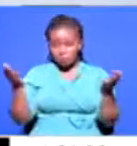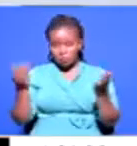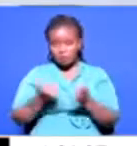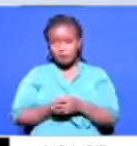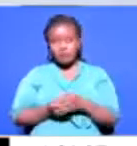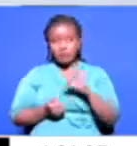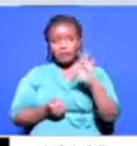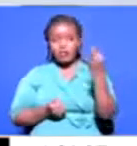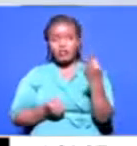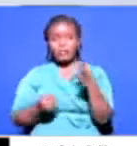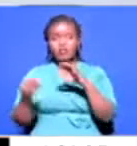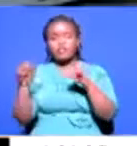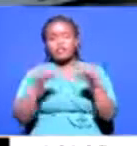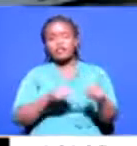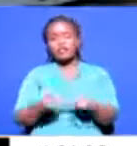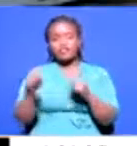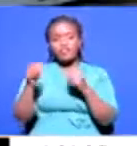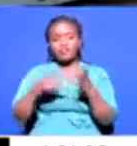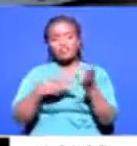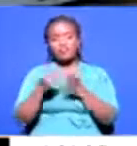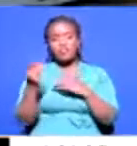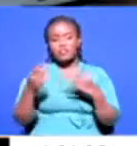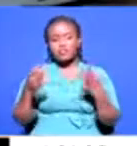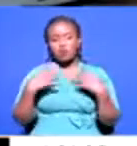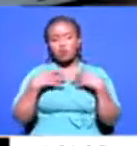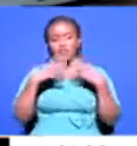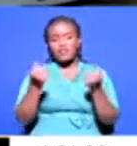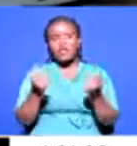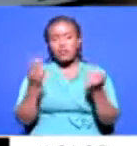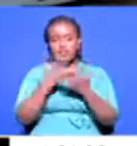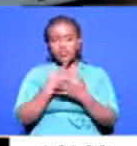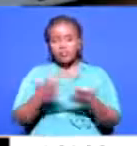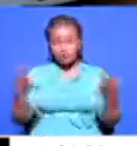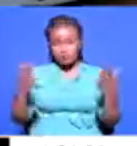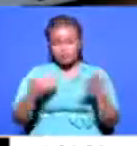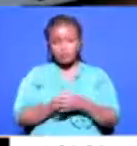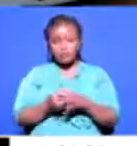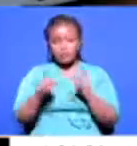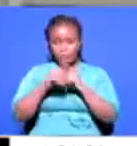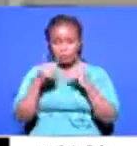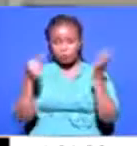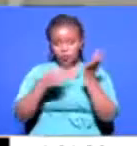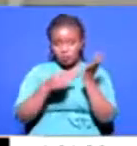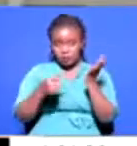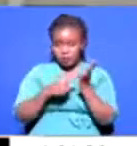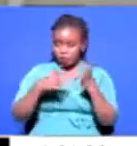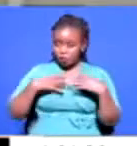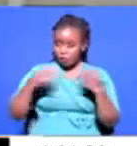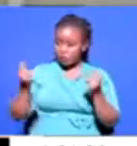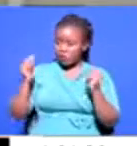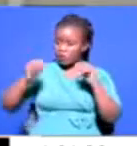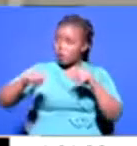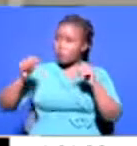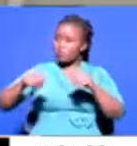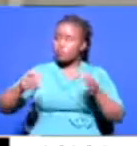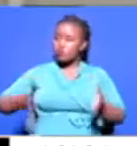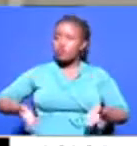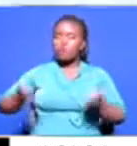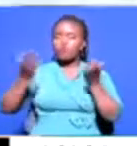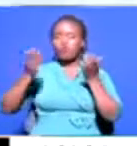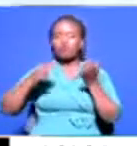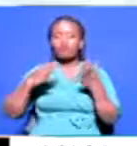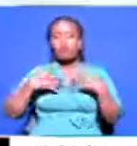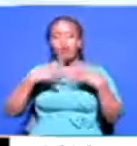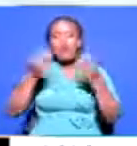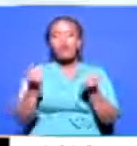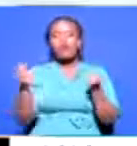strategic purchasing of health services. They said digital technology can mobilize additional financing for health, scale health coverage to those